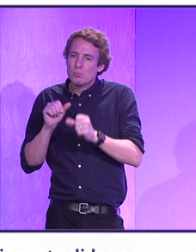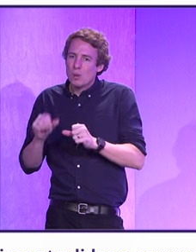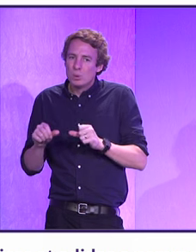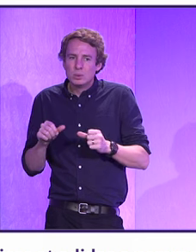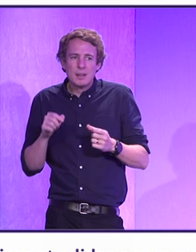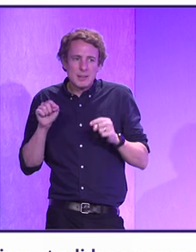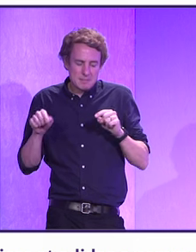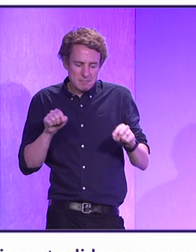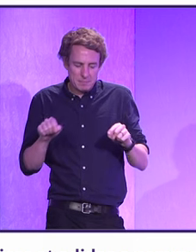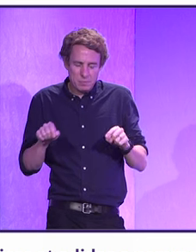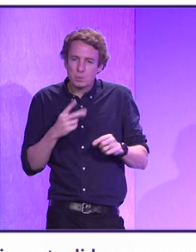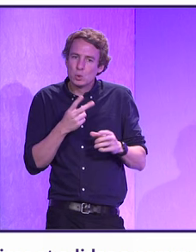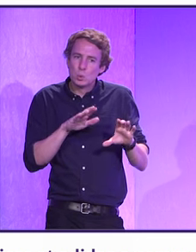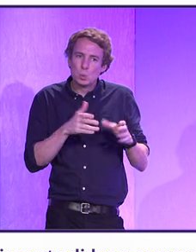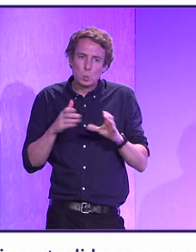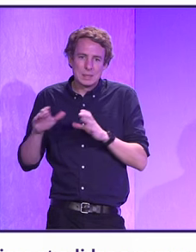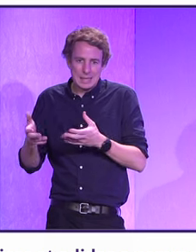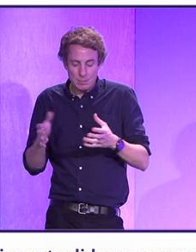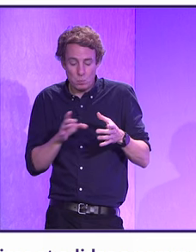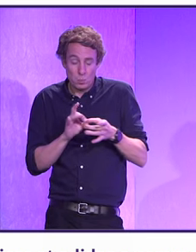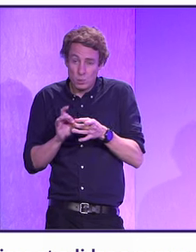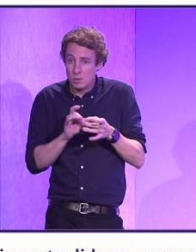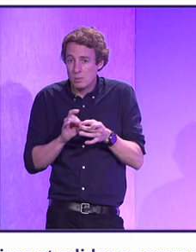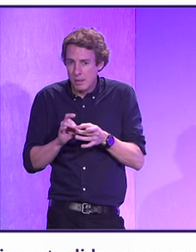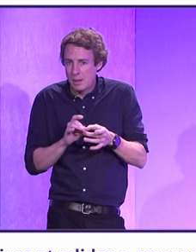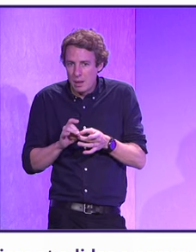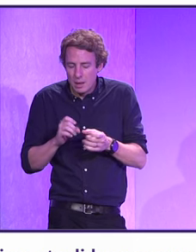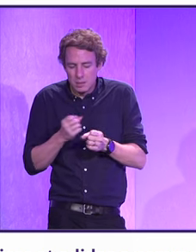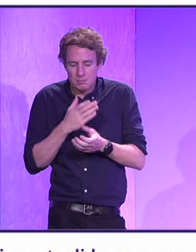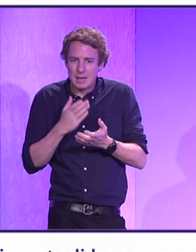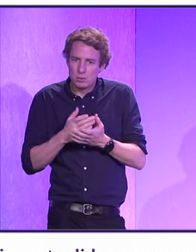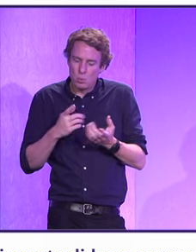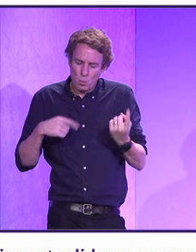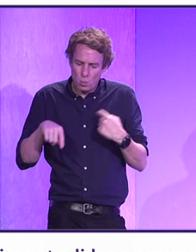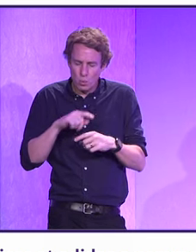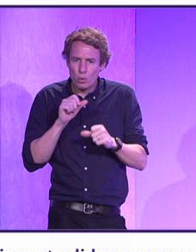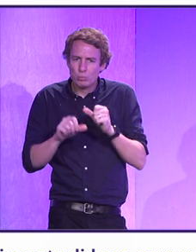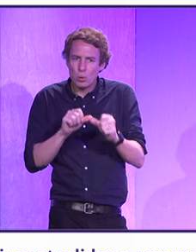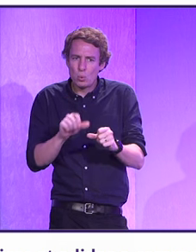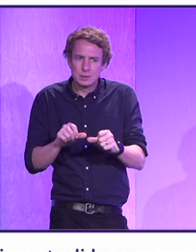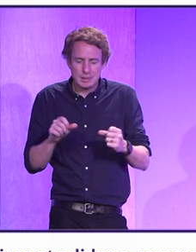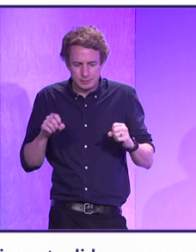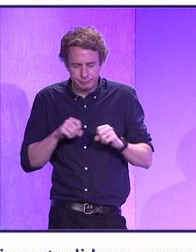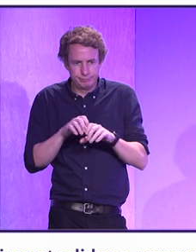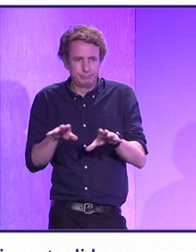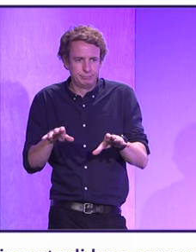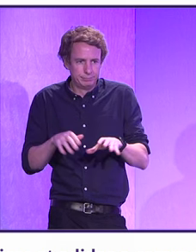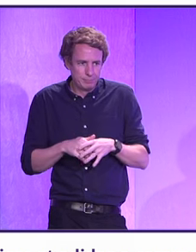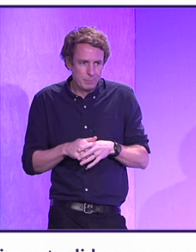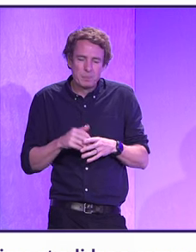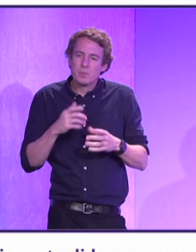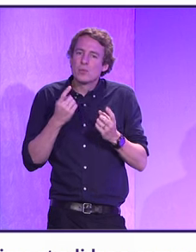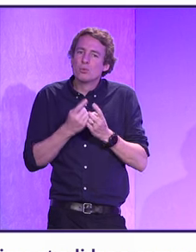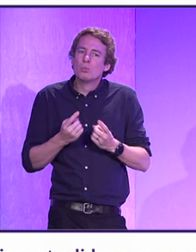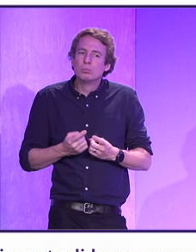also processes audits. So we do have two teams working together to make sure that the processes that we have are adopted, be it incident